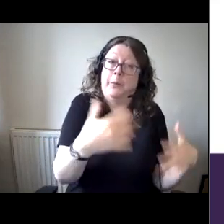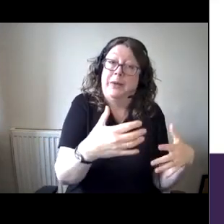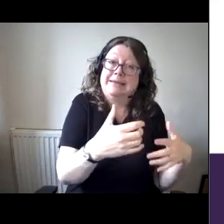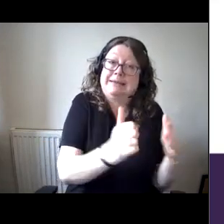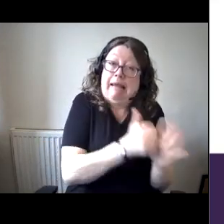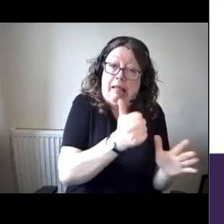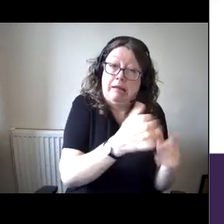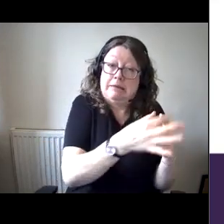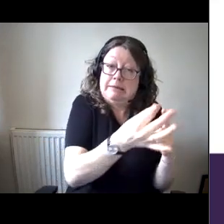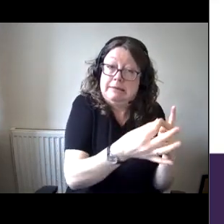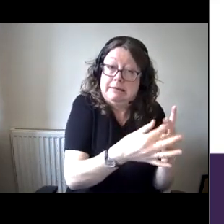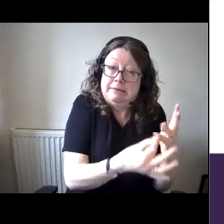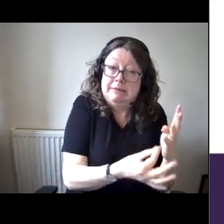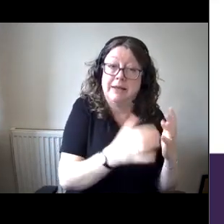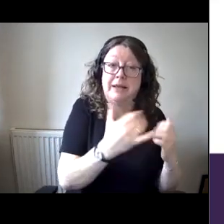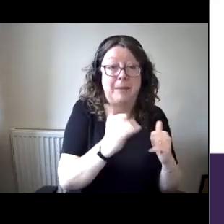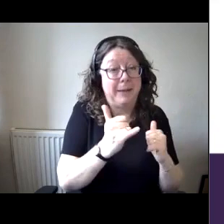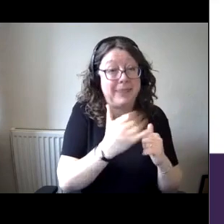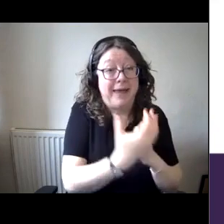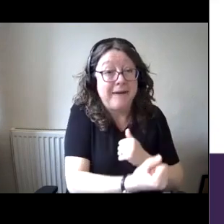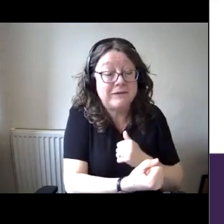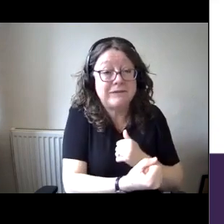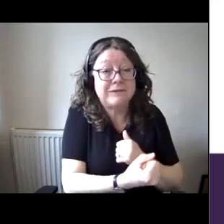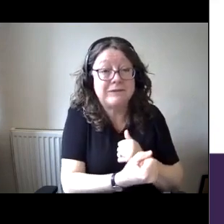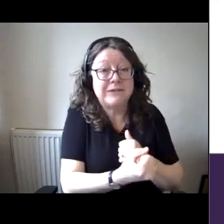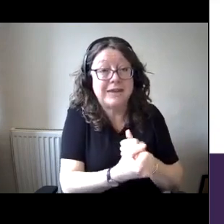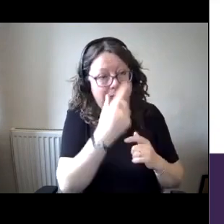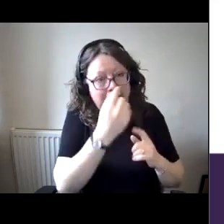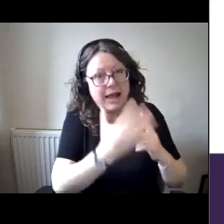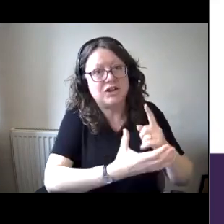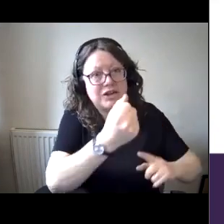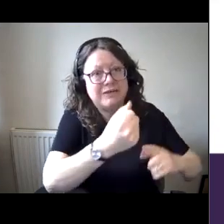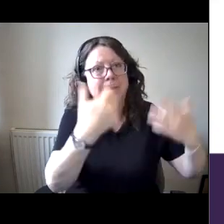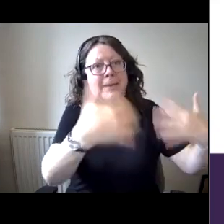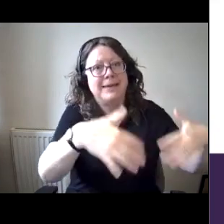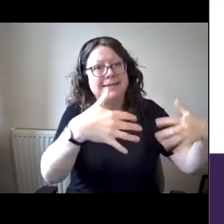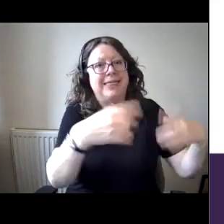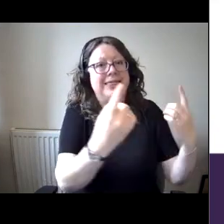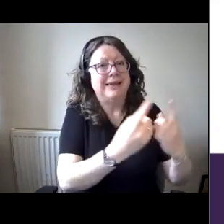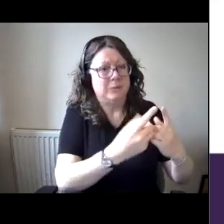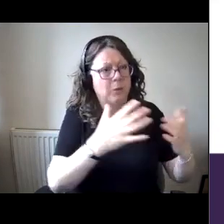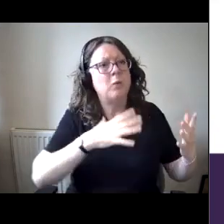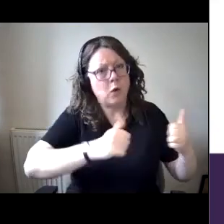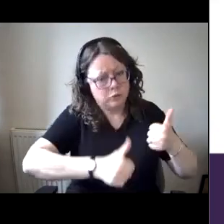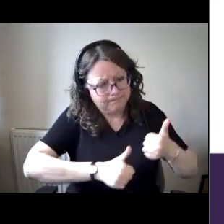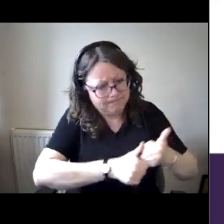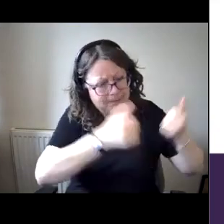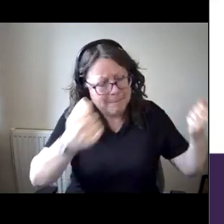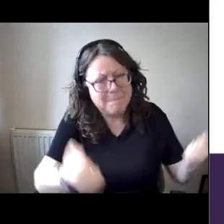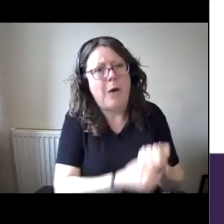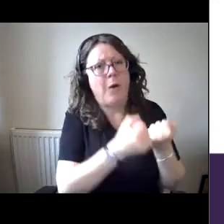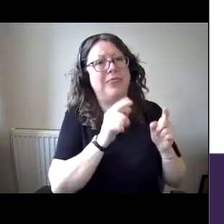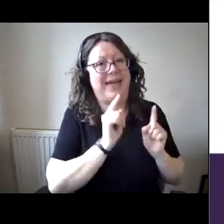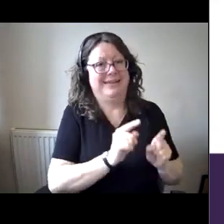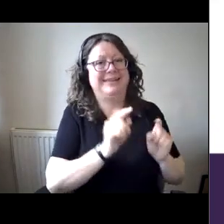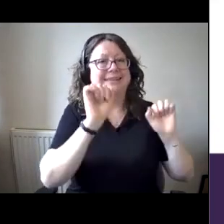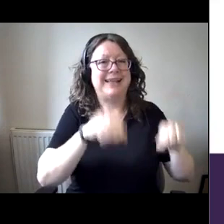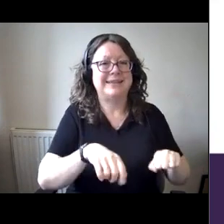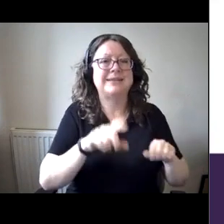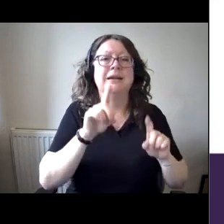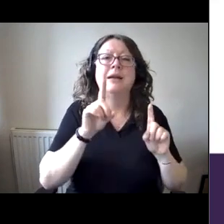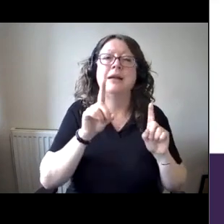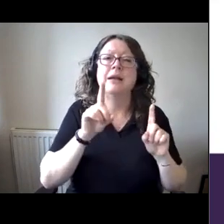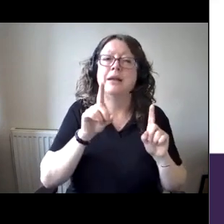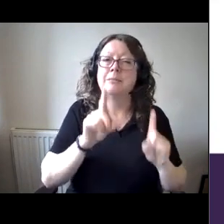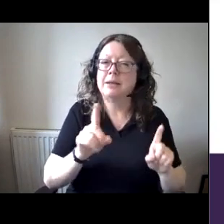them and enable them to do great things, and we really want to empower that. But in and of itself, I think